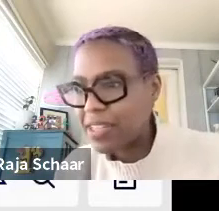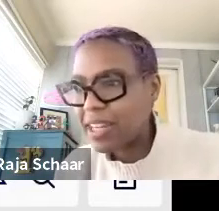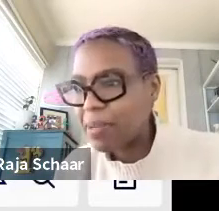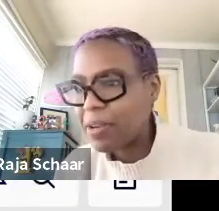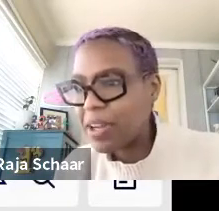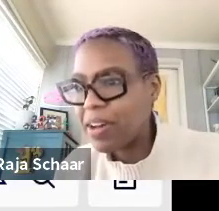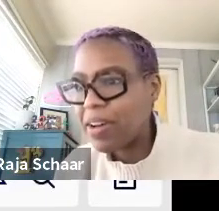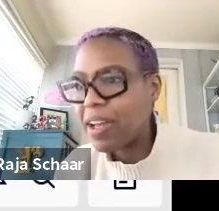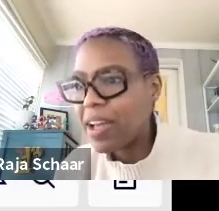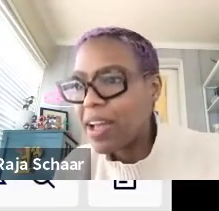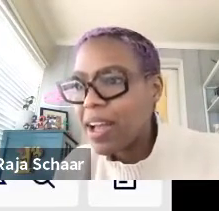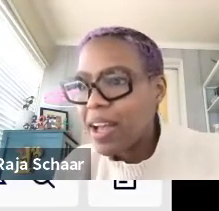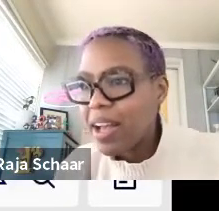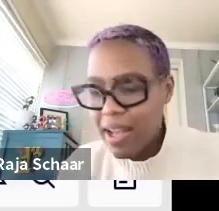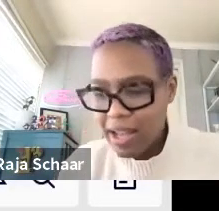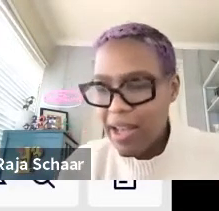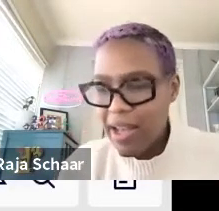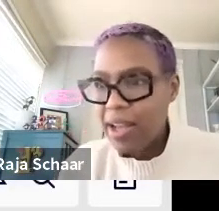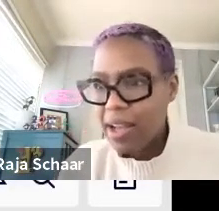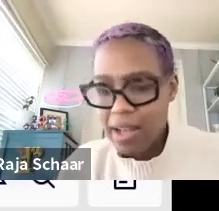see if it's letting me do it now.